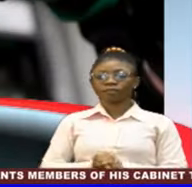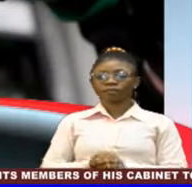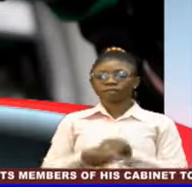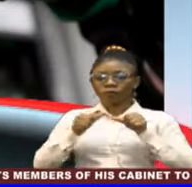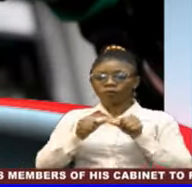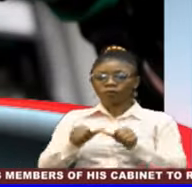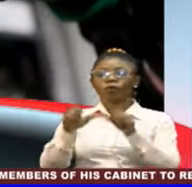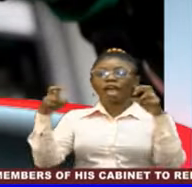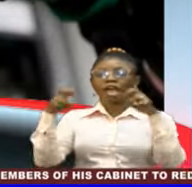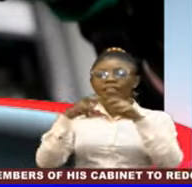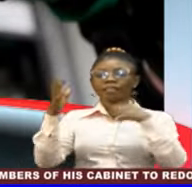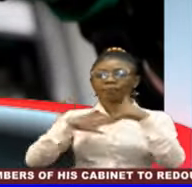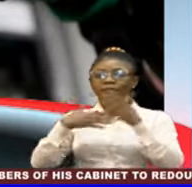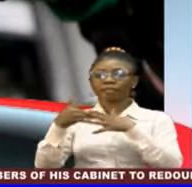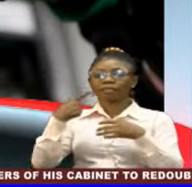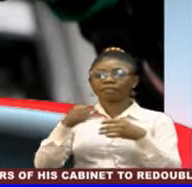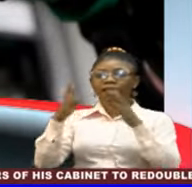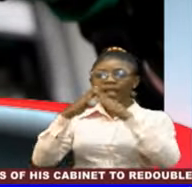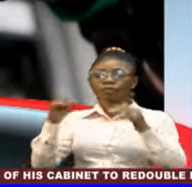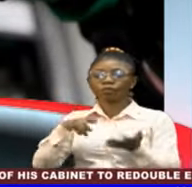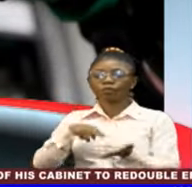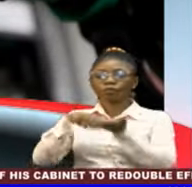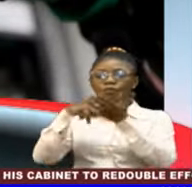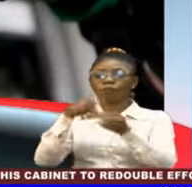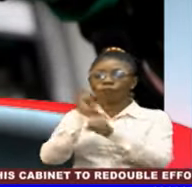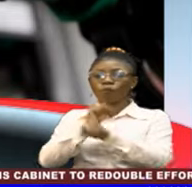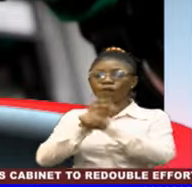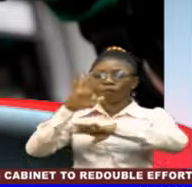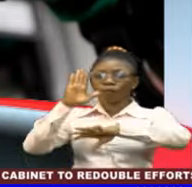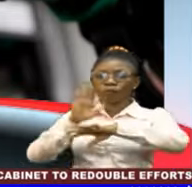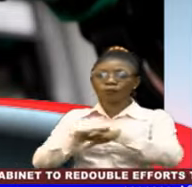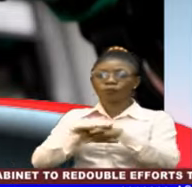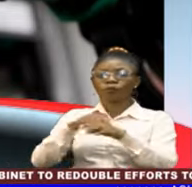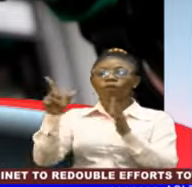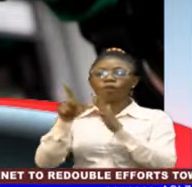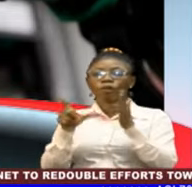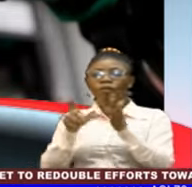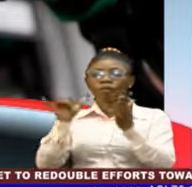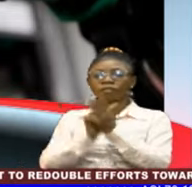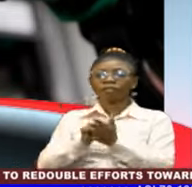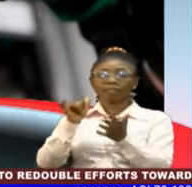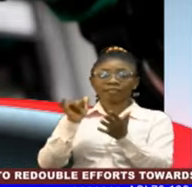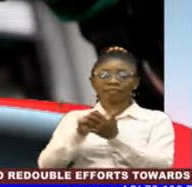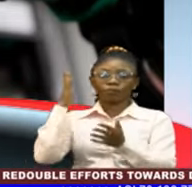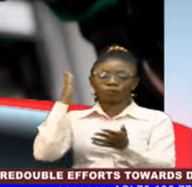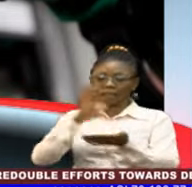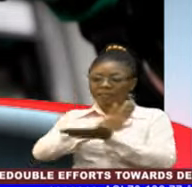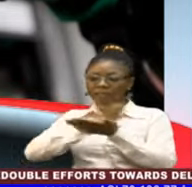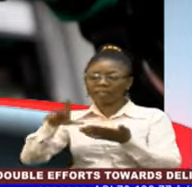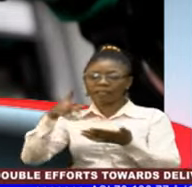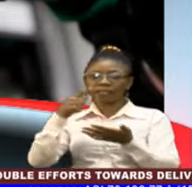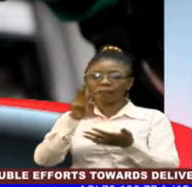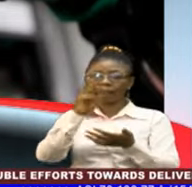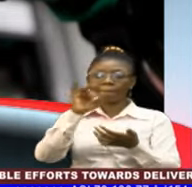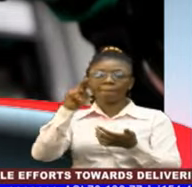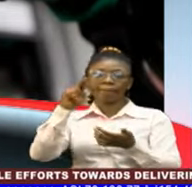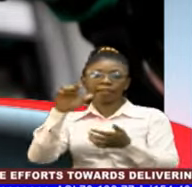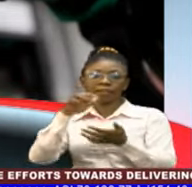energy matters, the House of Representatives is working on a legislation that will sanitize the mining sector for